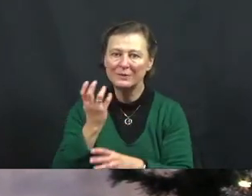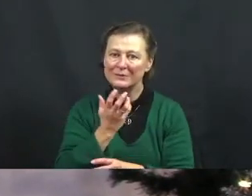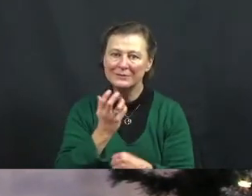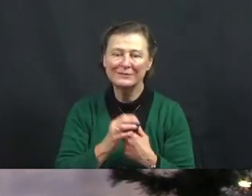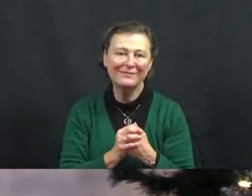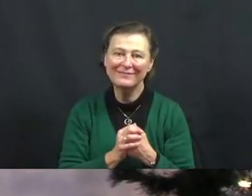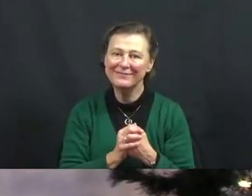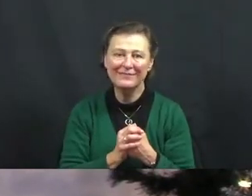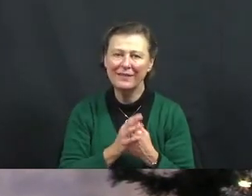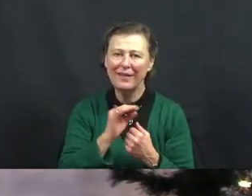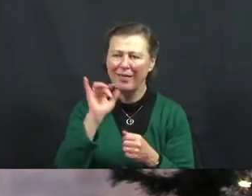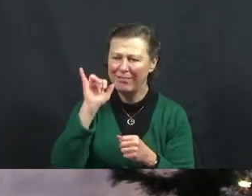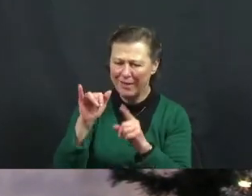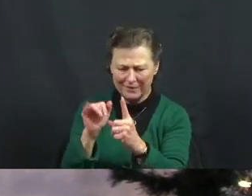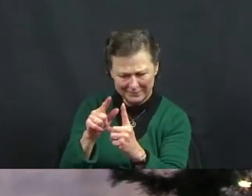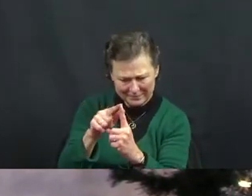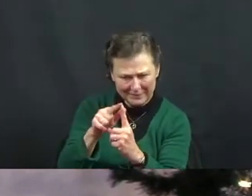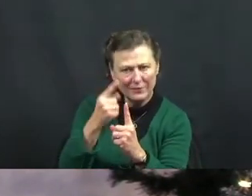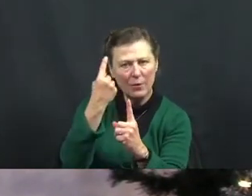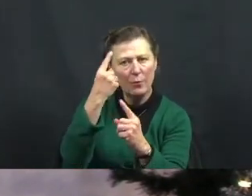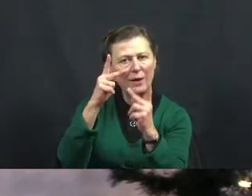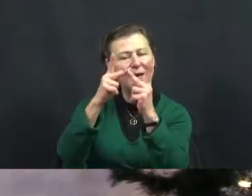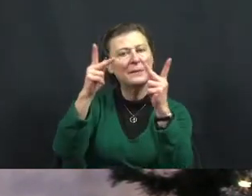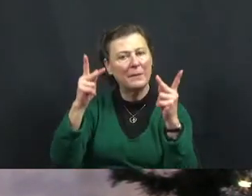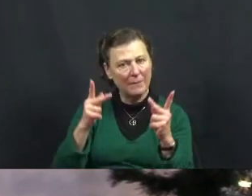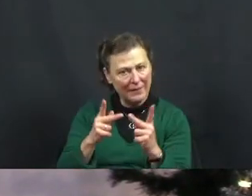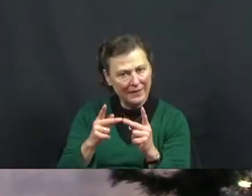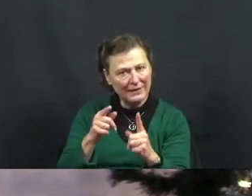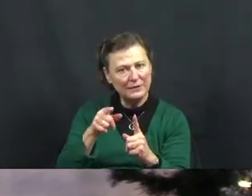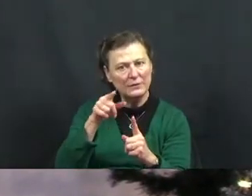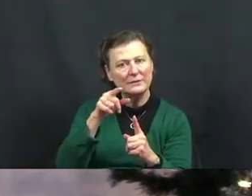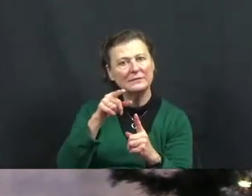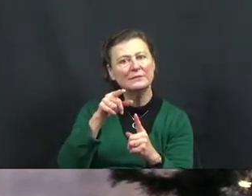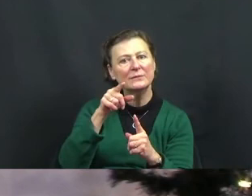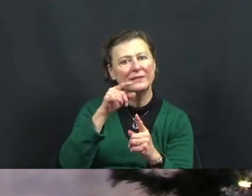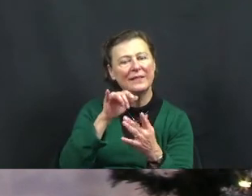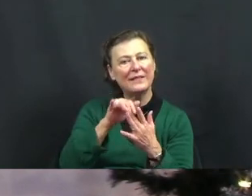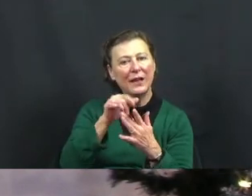And think of that one place where you are particularly called